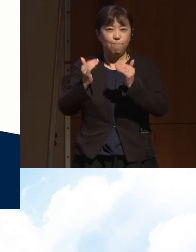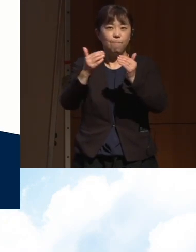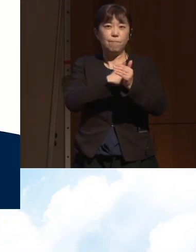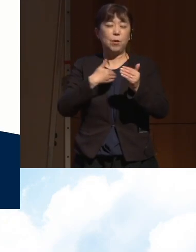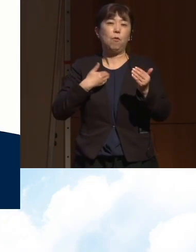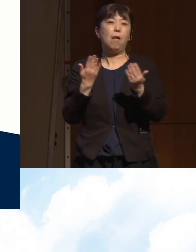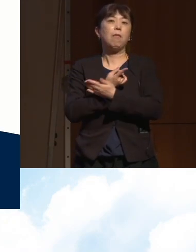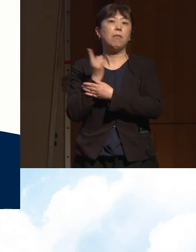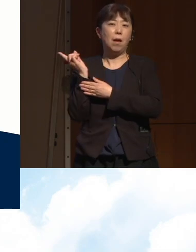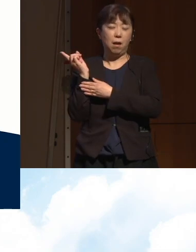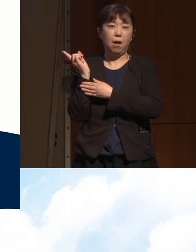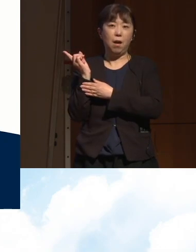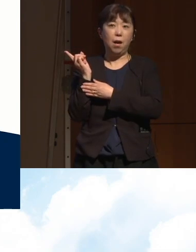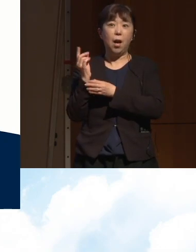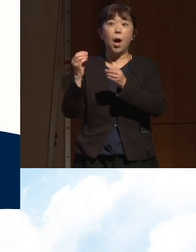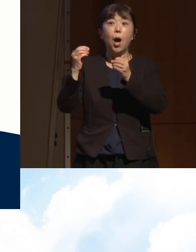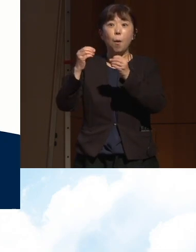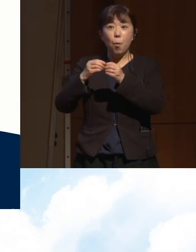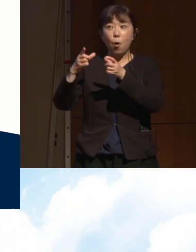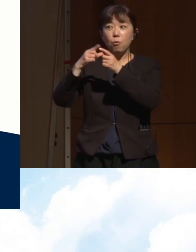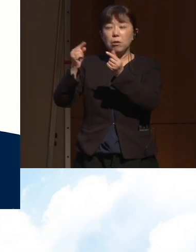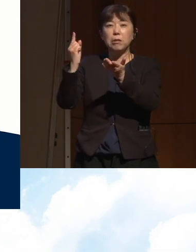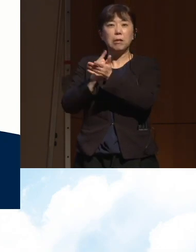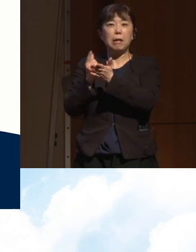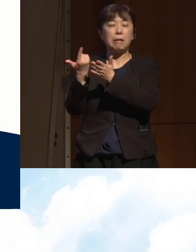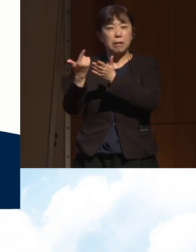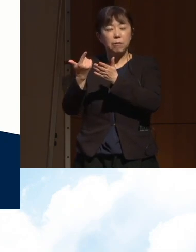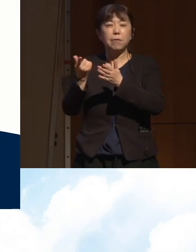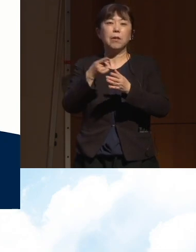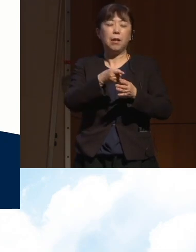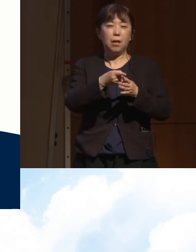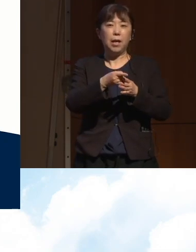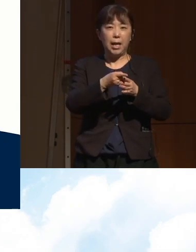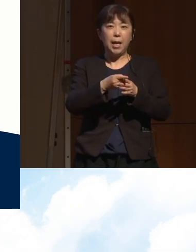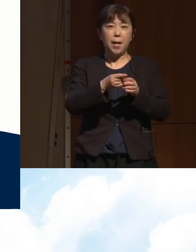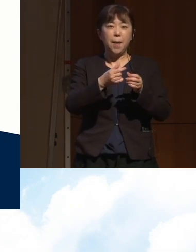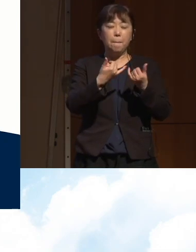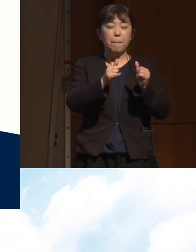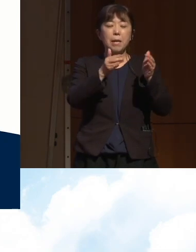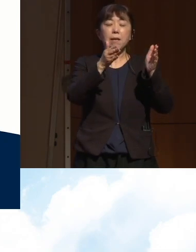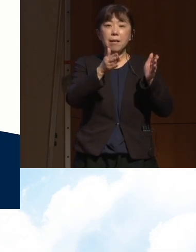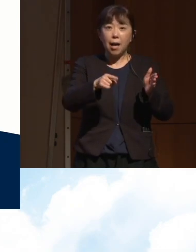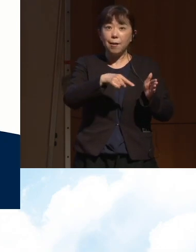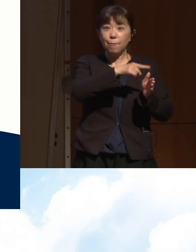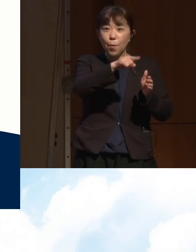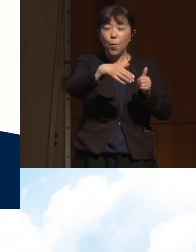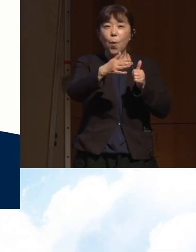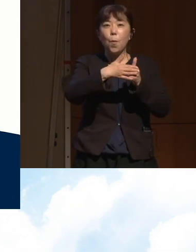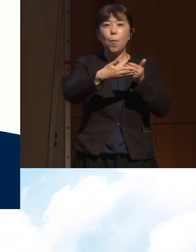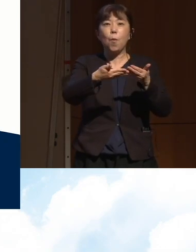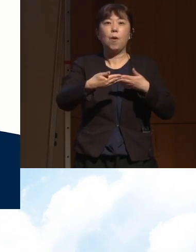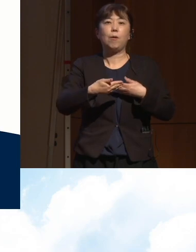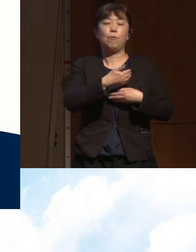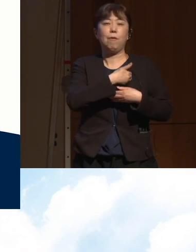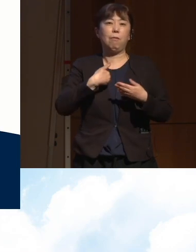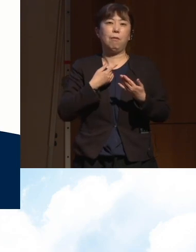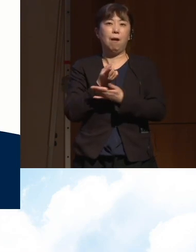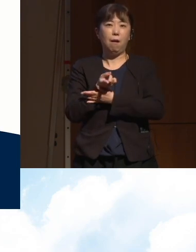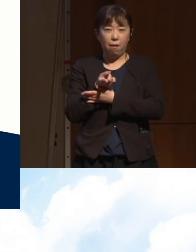partners. Ginkgo Bioworks was performing wastewater surveillance on all incoming flights into